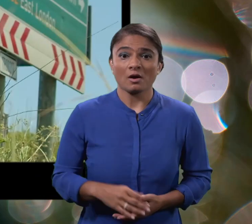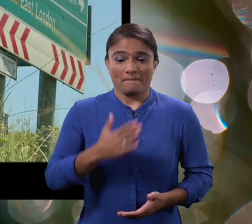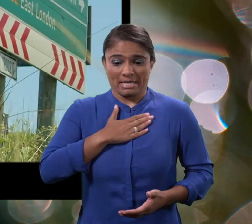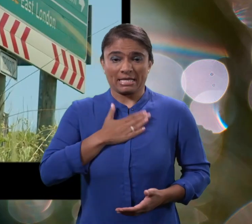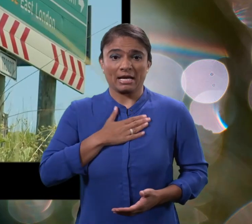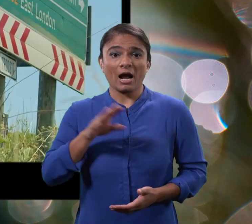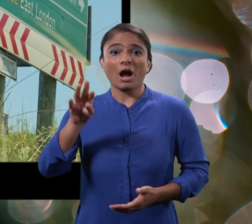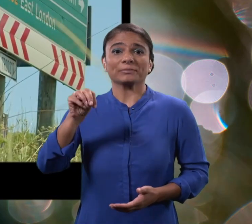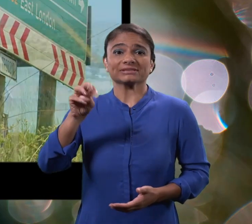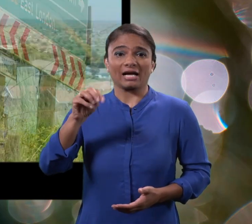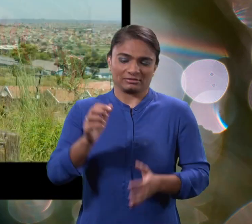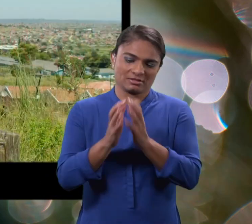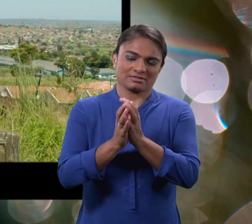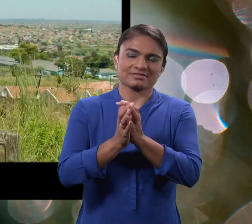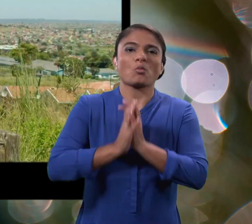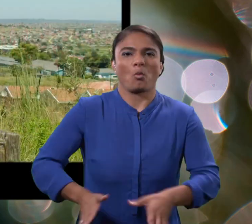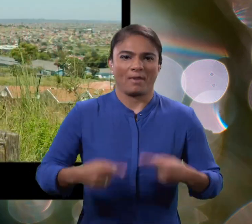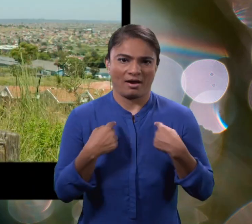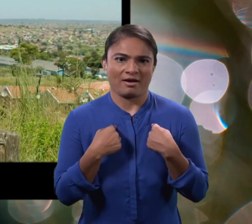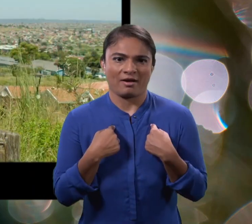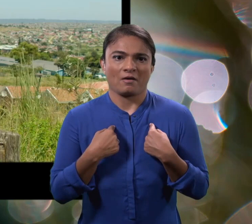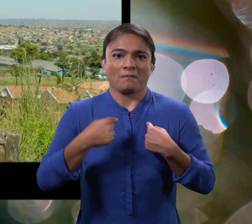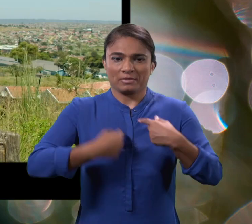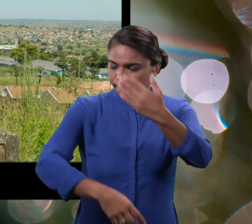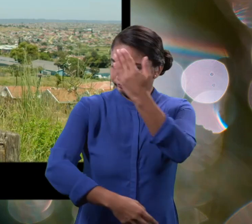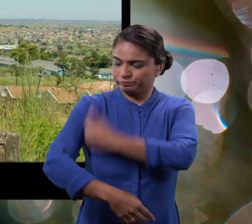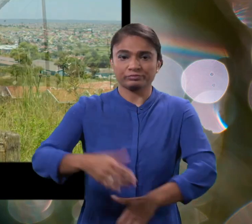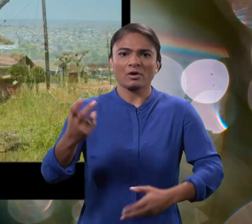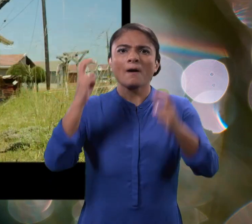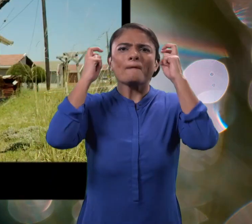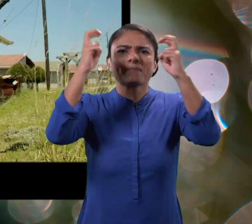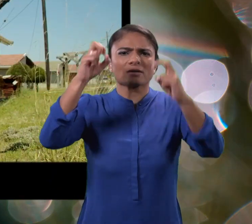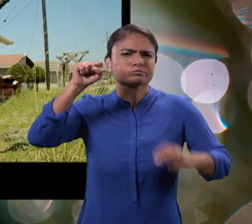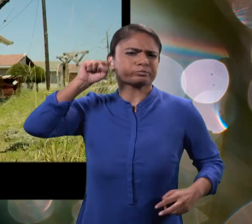Ndangusangoma, ndilapha eMdantsane. Yayi-bus boycott